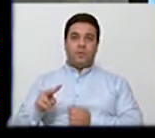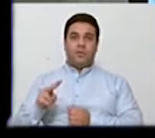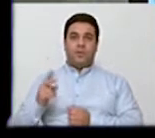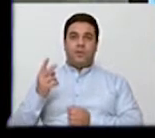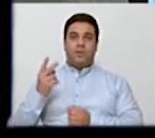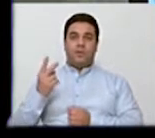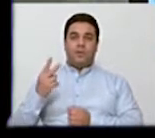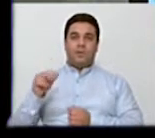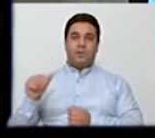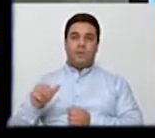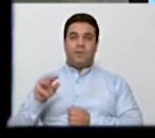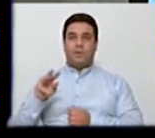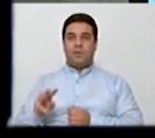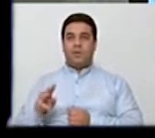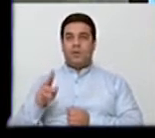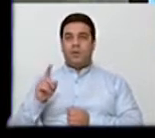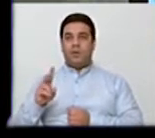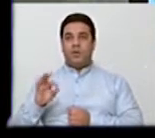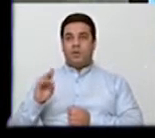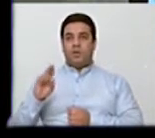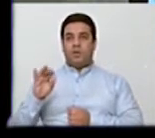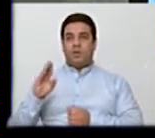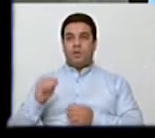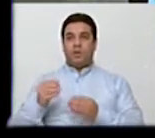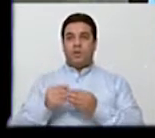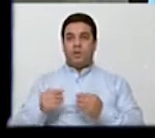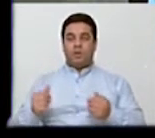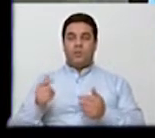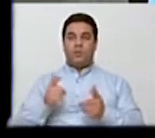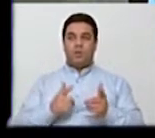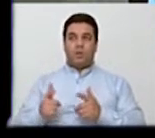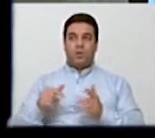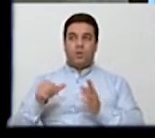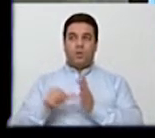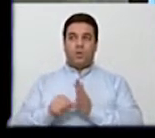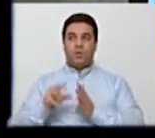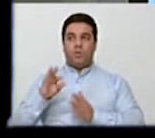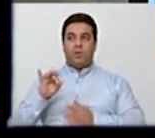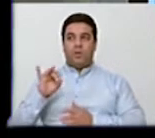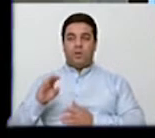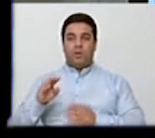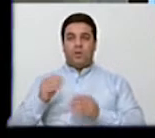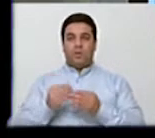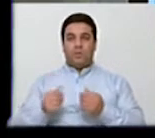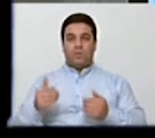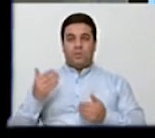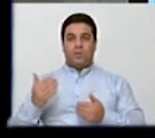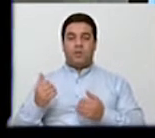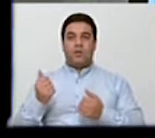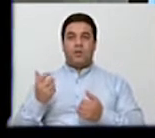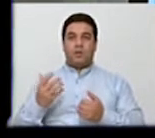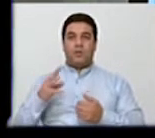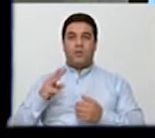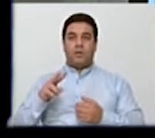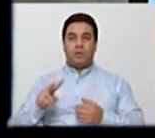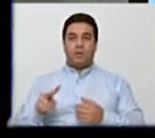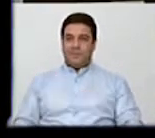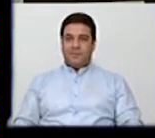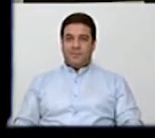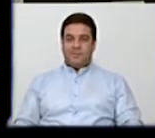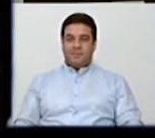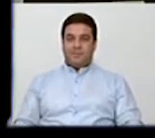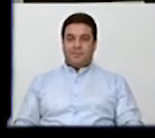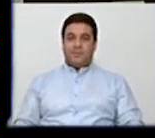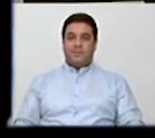2.5 malyarli xlorid kislota eritmasini tayyorlash uchun 6 malyarli eritmasidan qancha millilitr olish